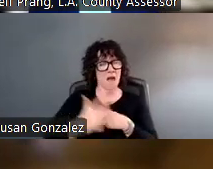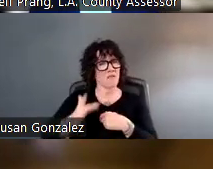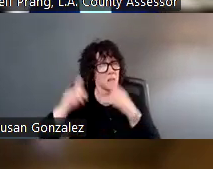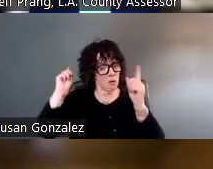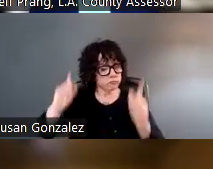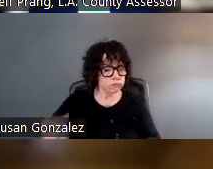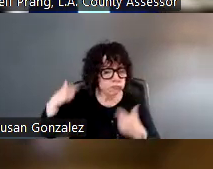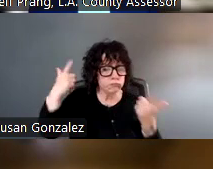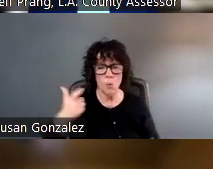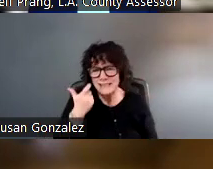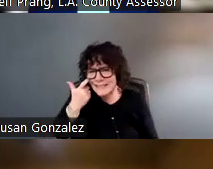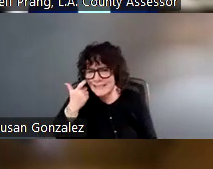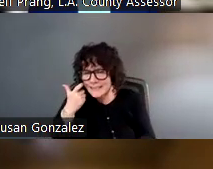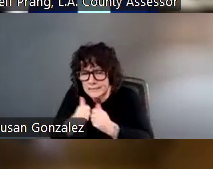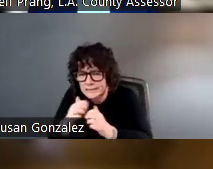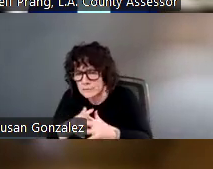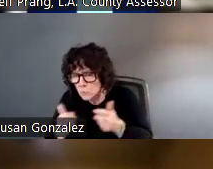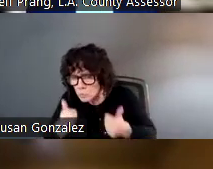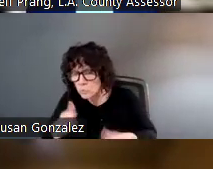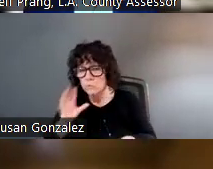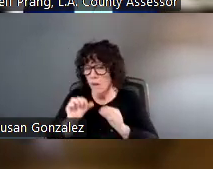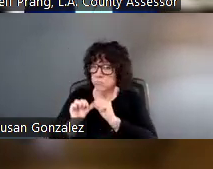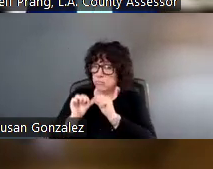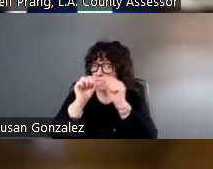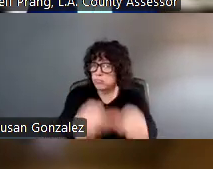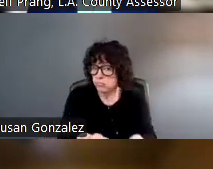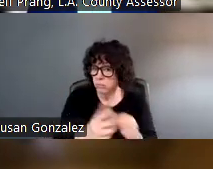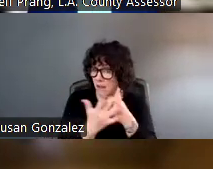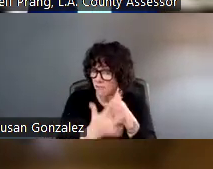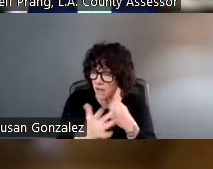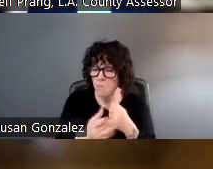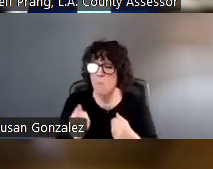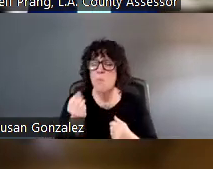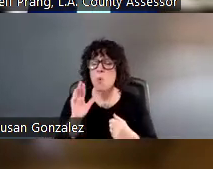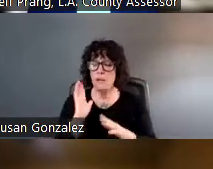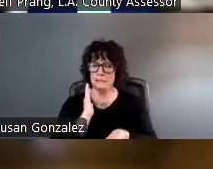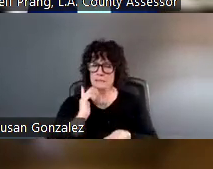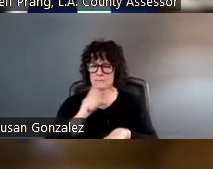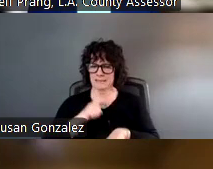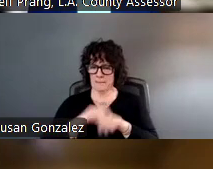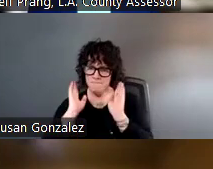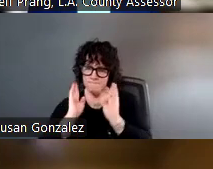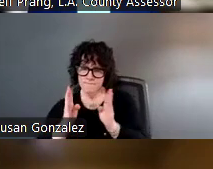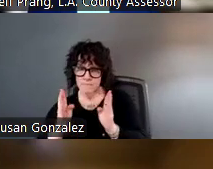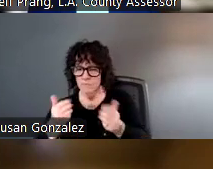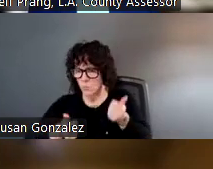specifically for a set period? It is a new program that we've launched in the last 12 months. It will continue on